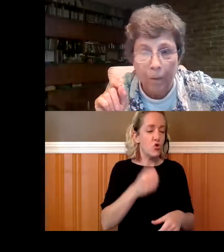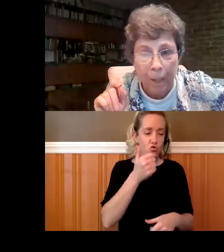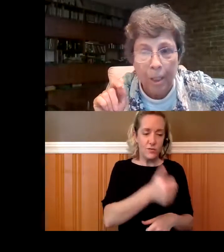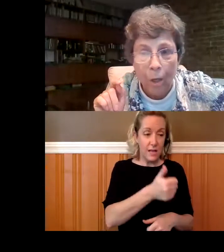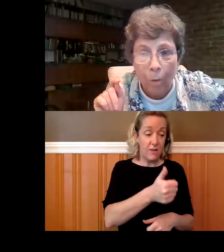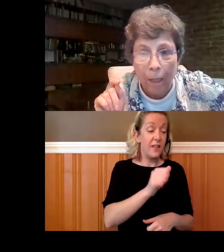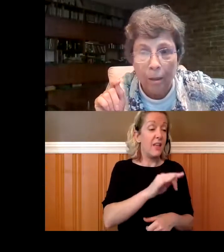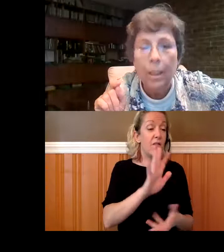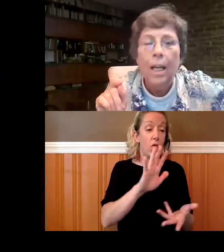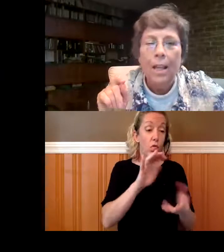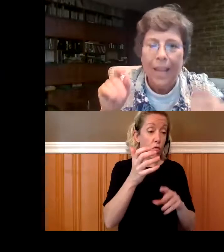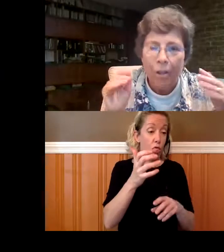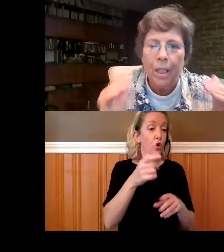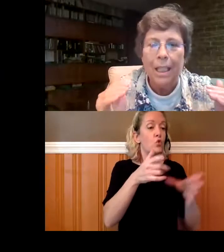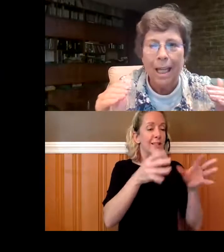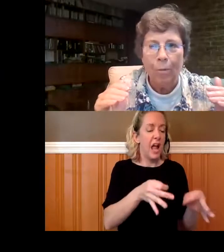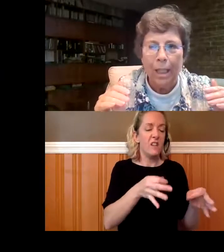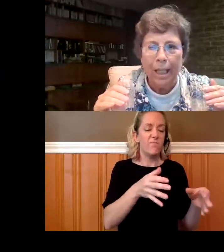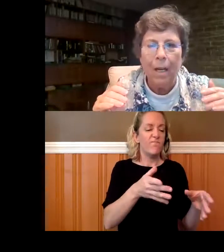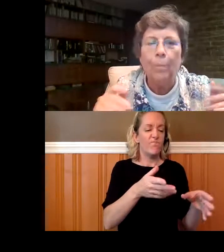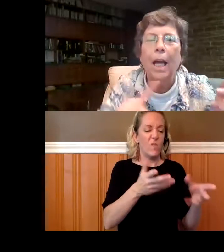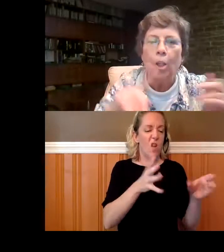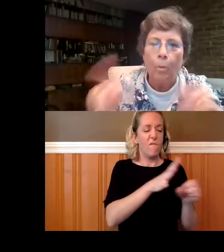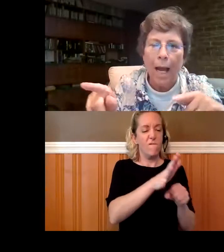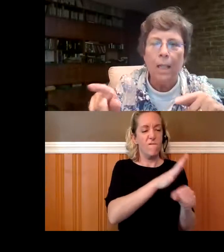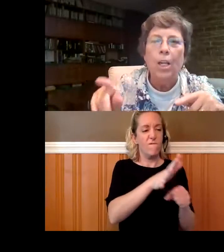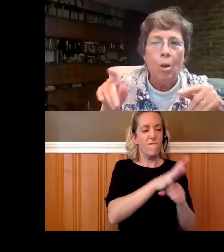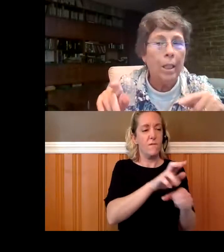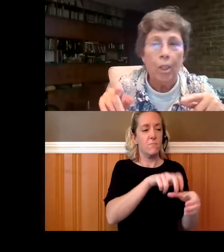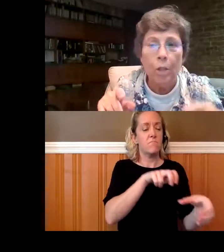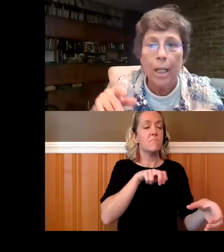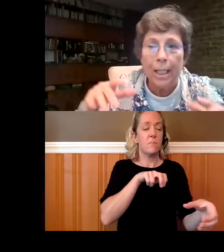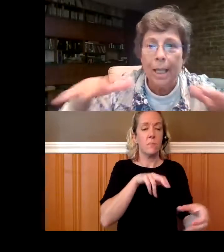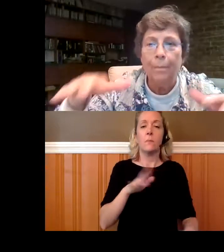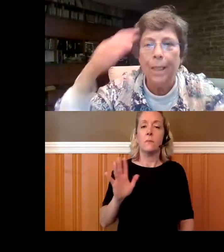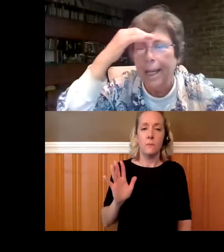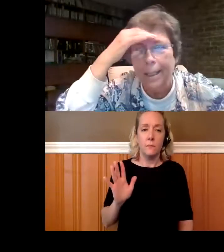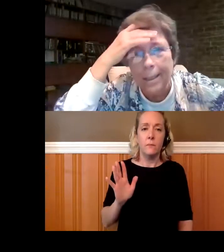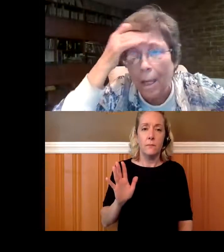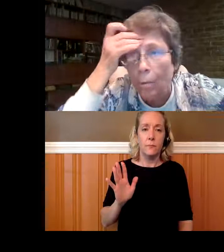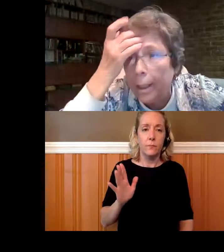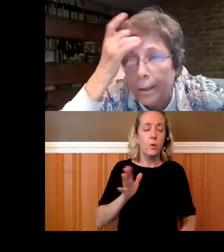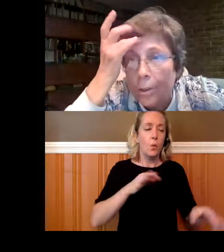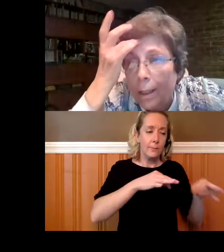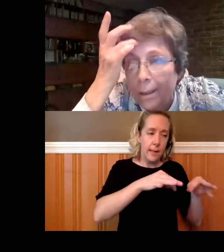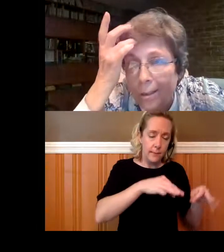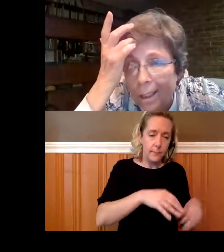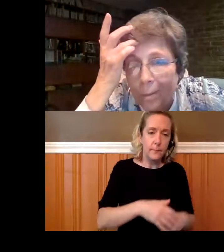back, knowing that you're not going to step in, hey, this is not working, let's try something else, and explain it to the staff.